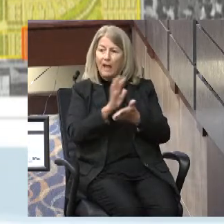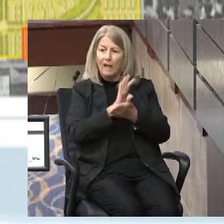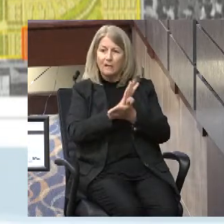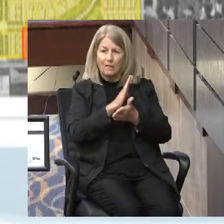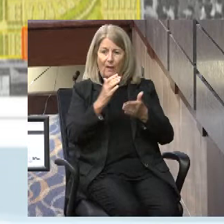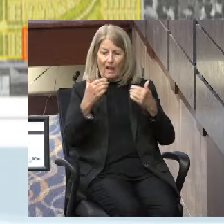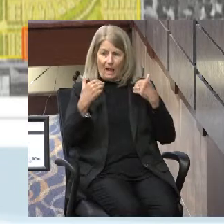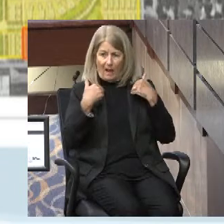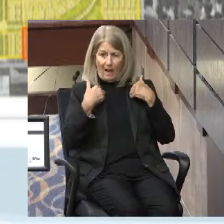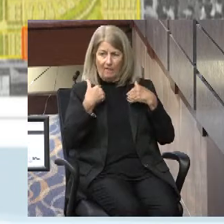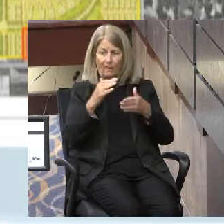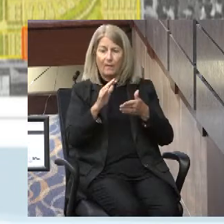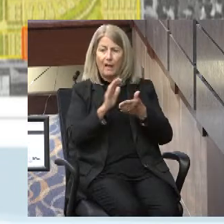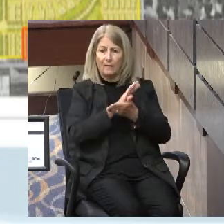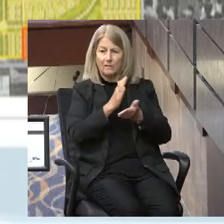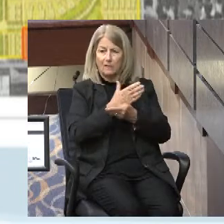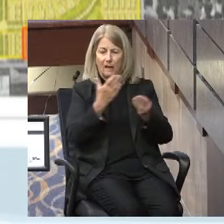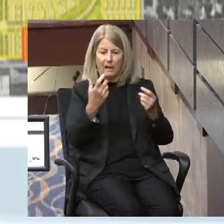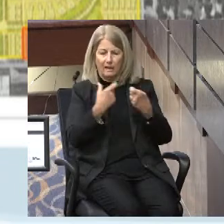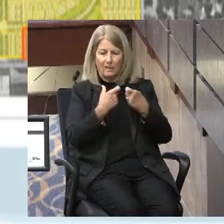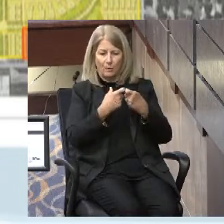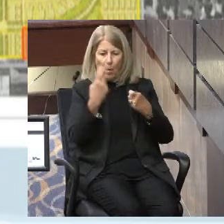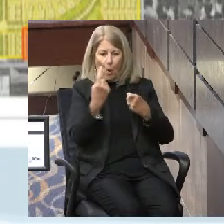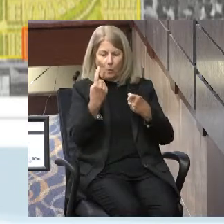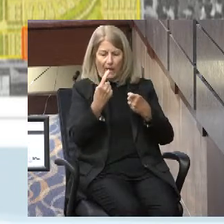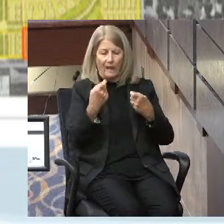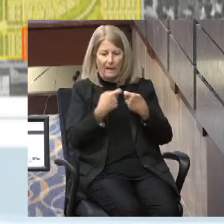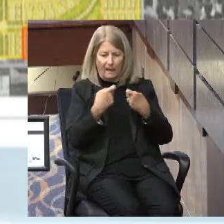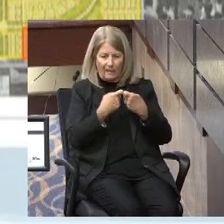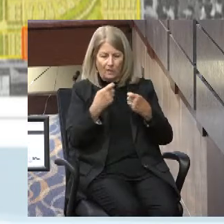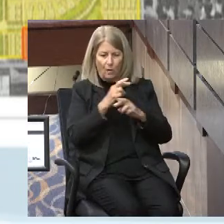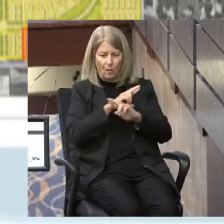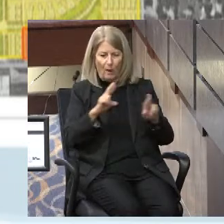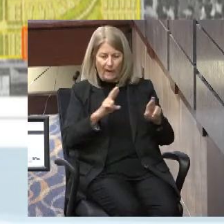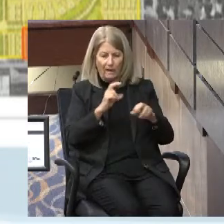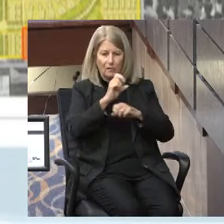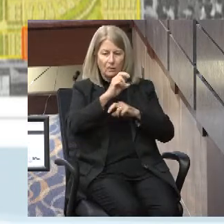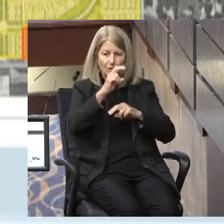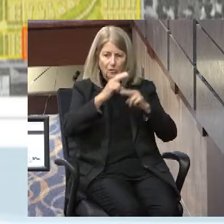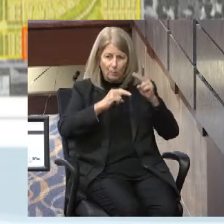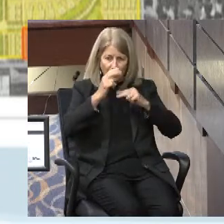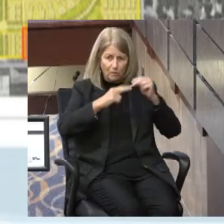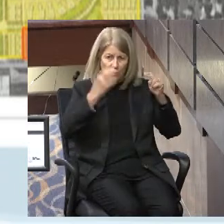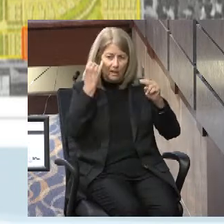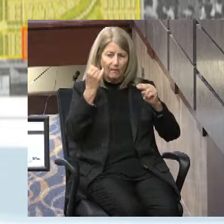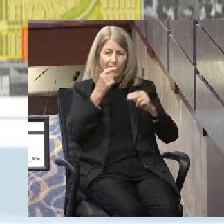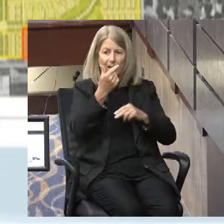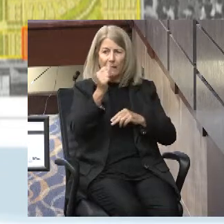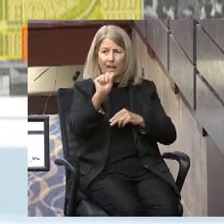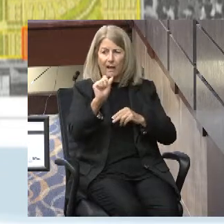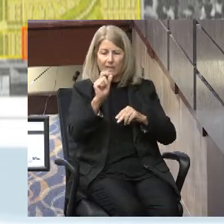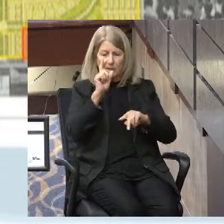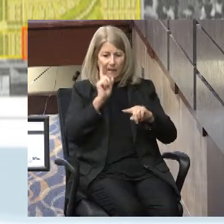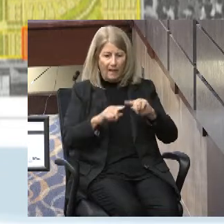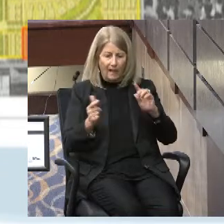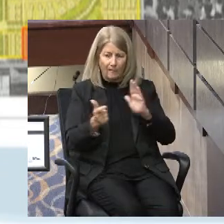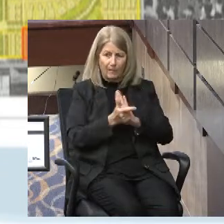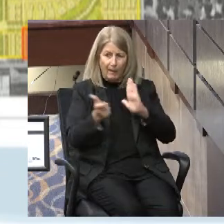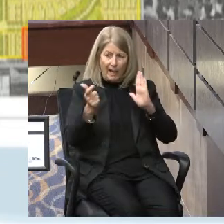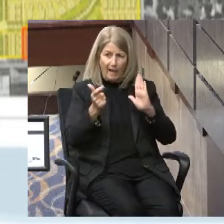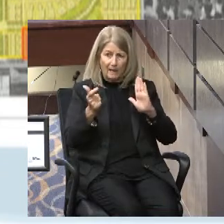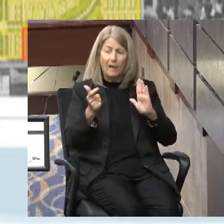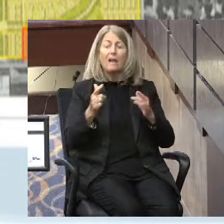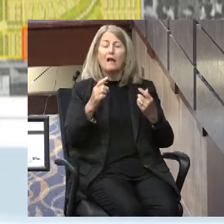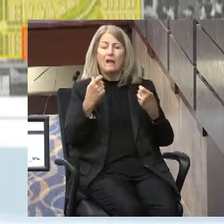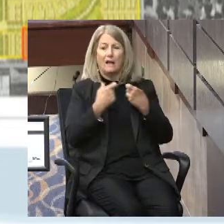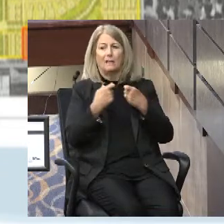and electric-ready structures. If gas can't be banned, electric-ready construction should be incorporated.